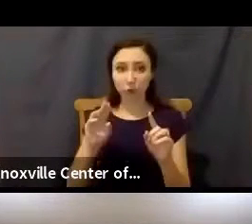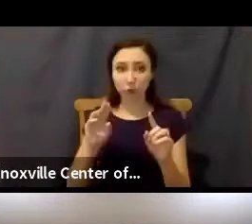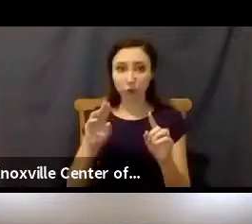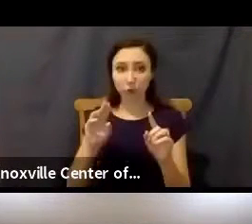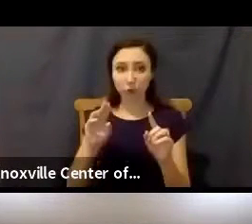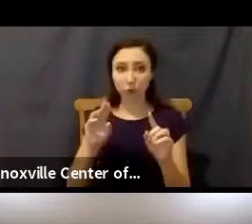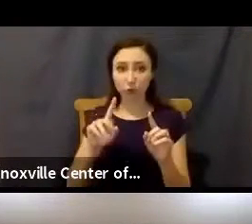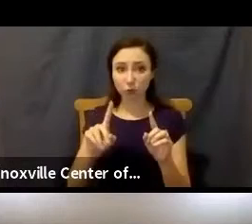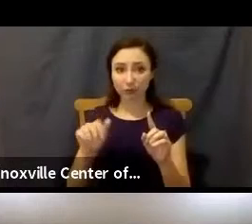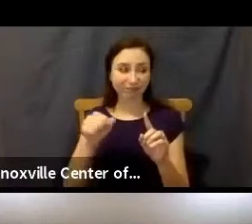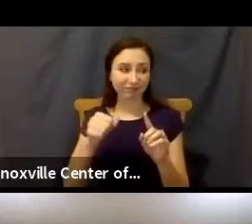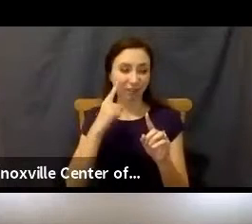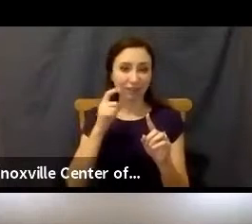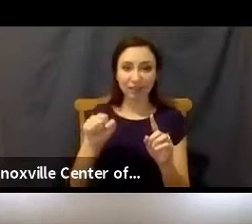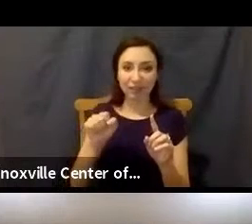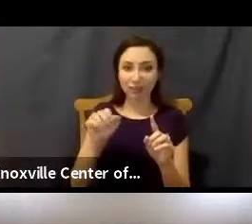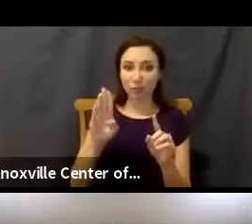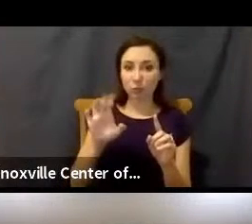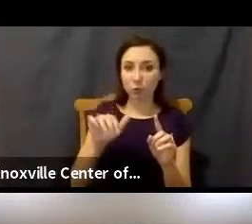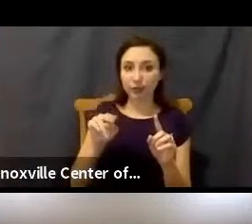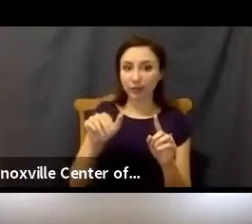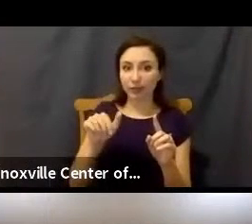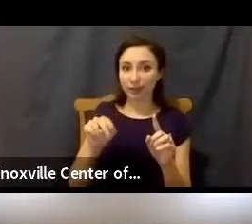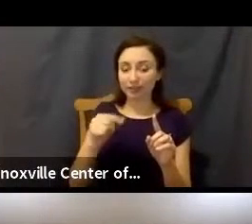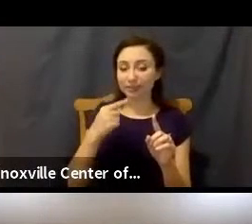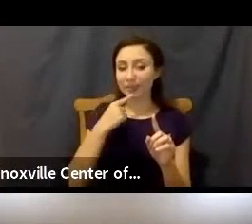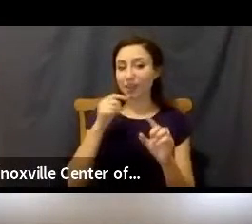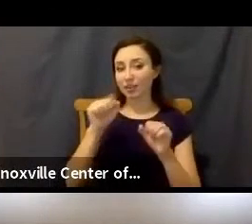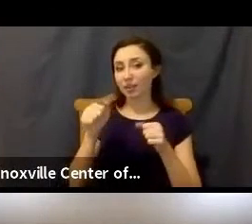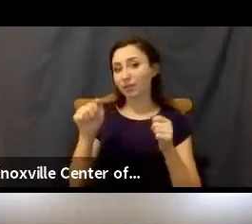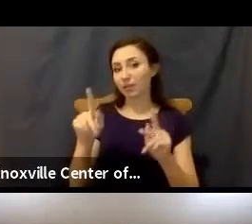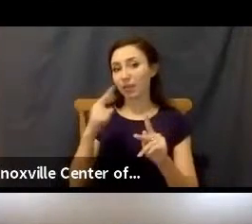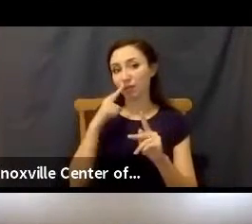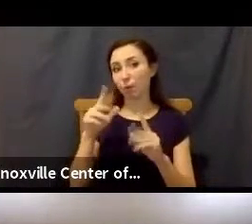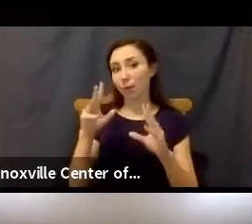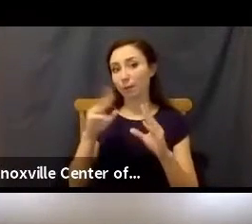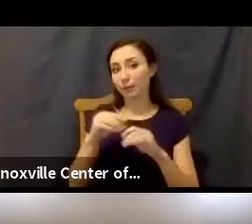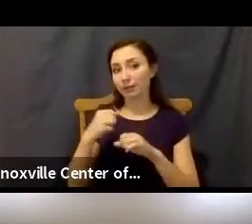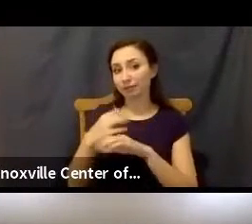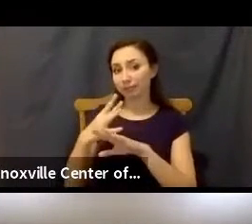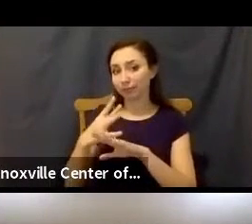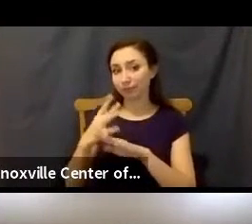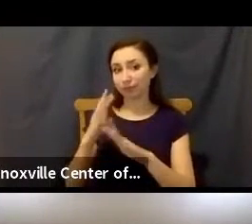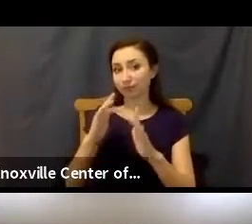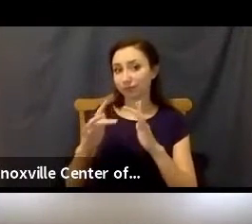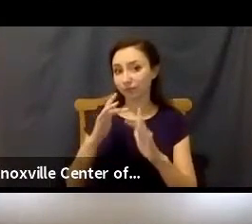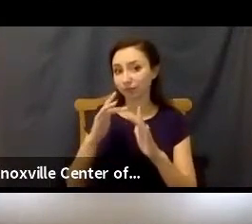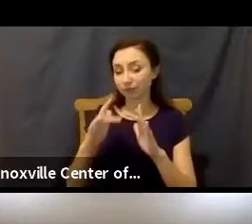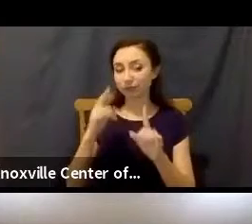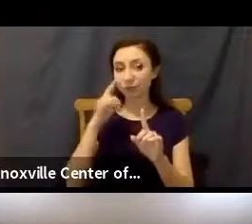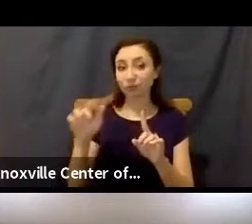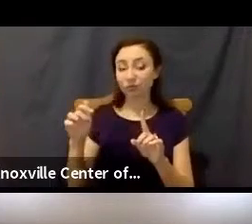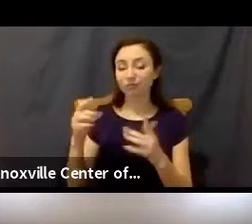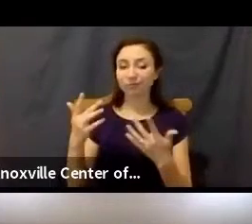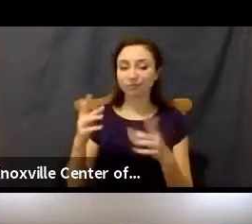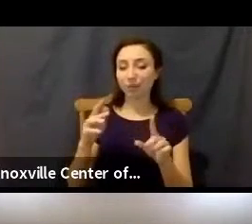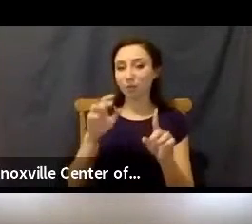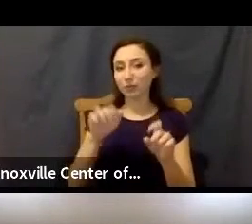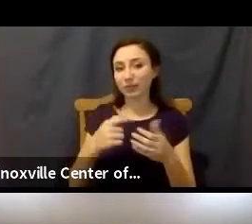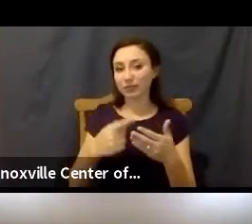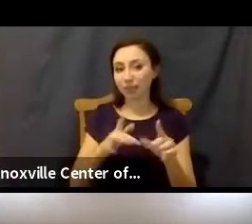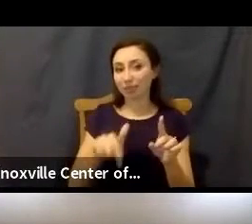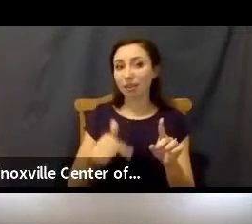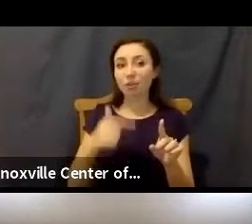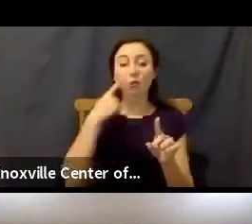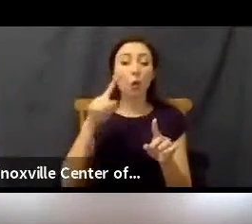And then there's just discussion item also, or for other business. I just want to mention